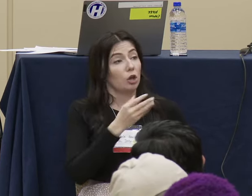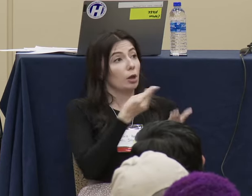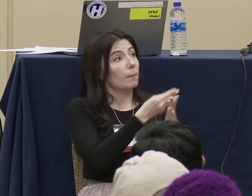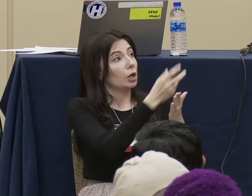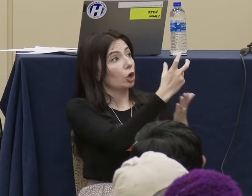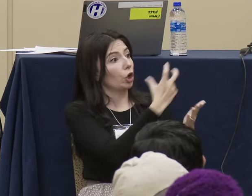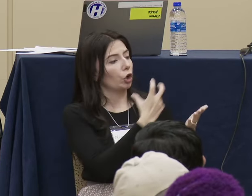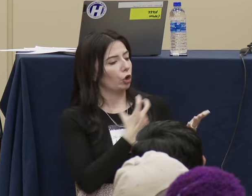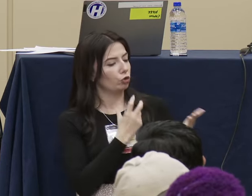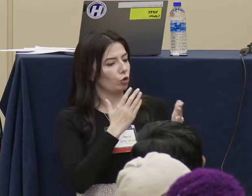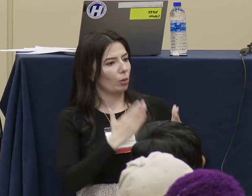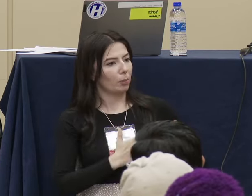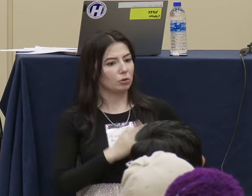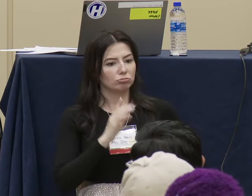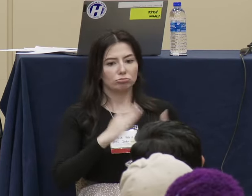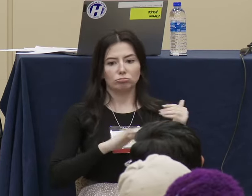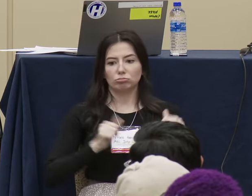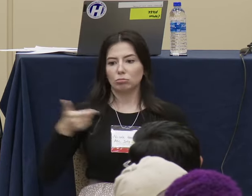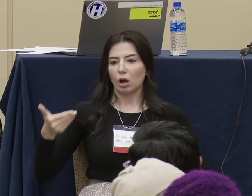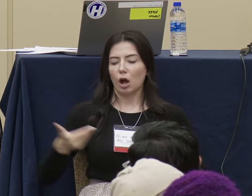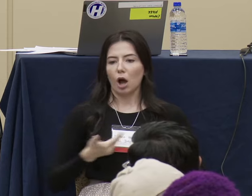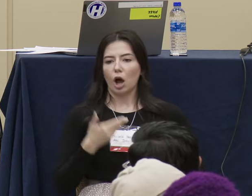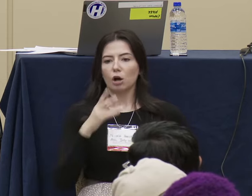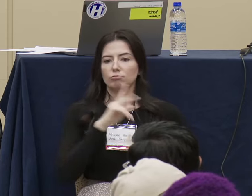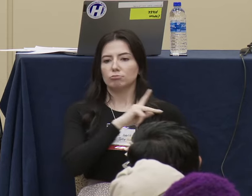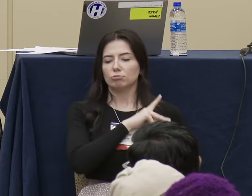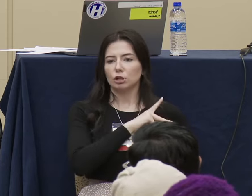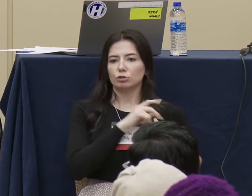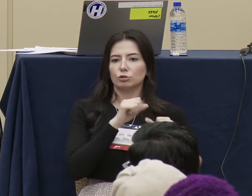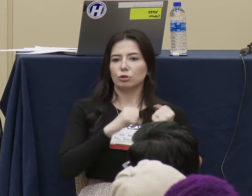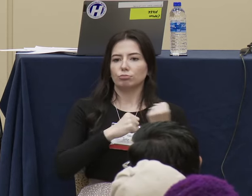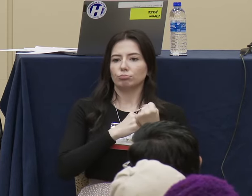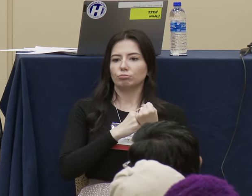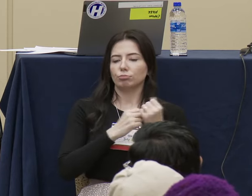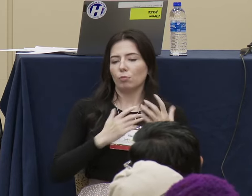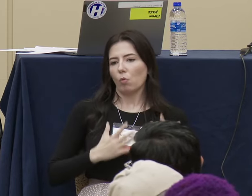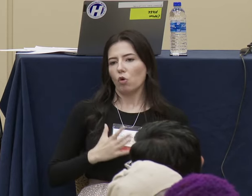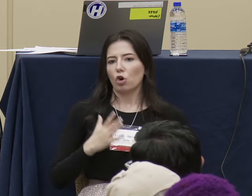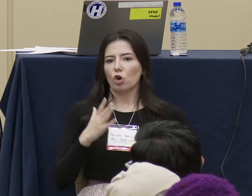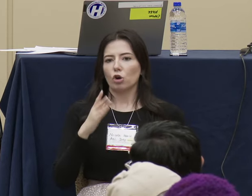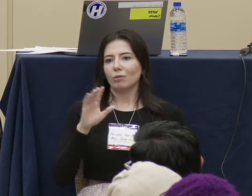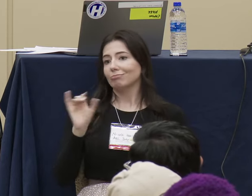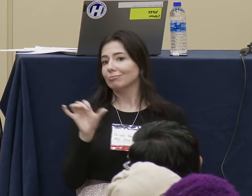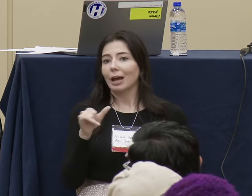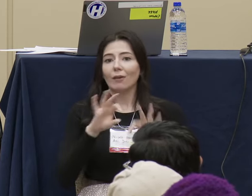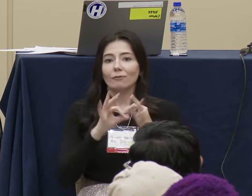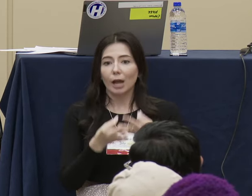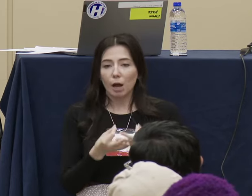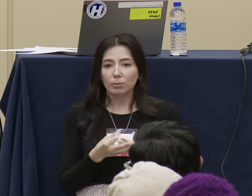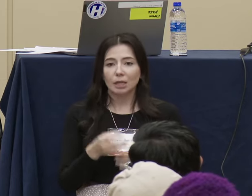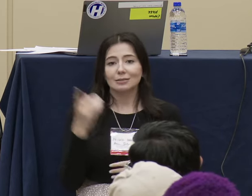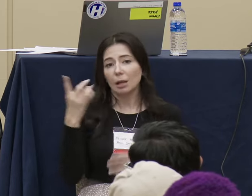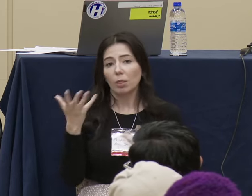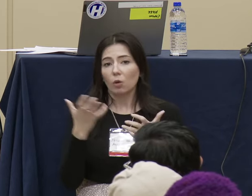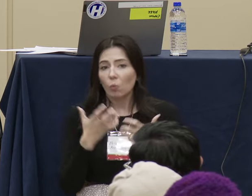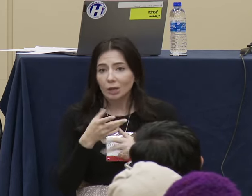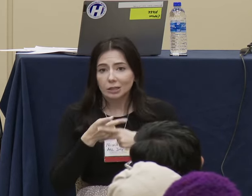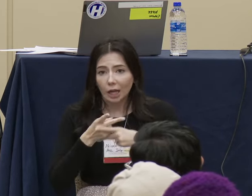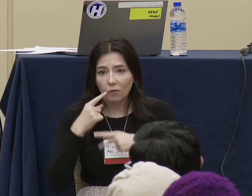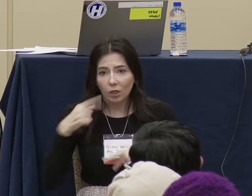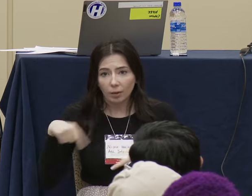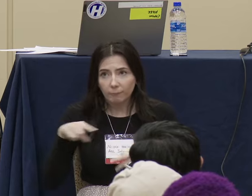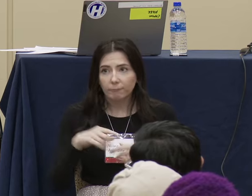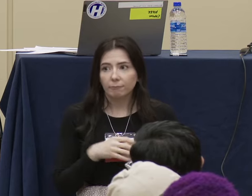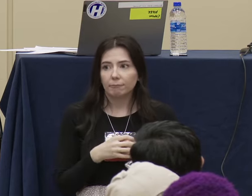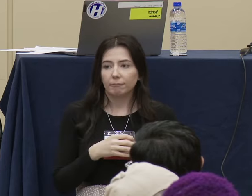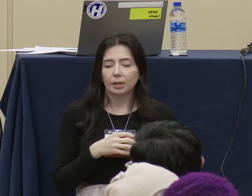hire a personal care attendant, including their family, which, you know, do a lot of the care anyway or would want to. And this is in relation to the alternative. So